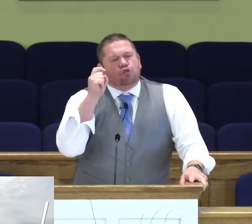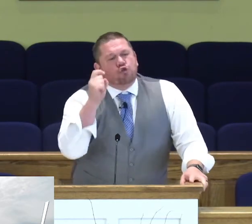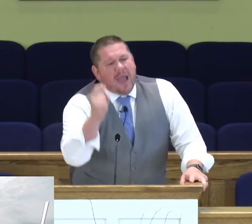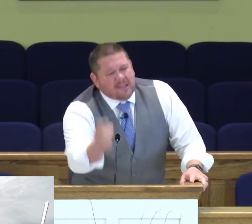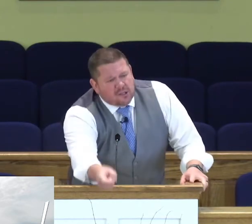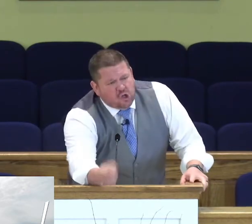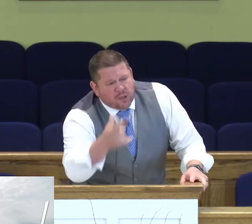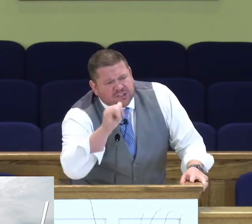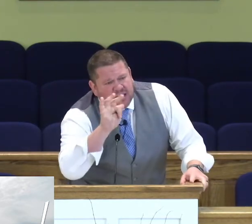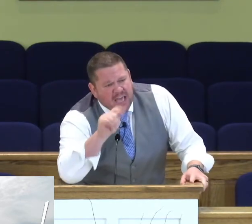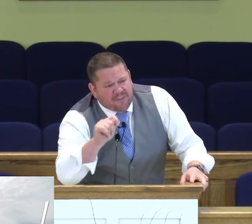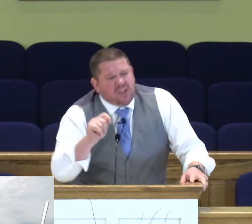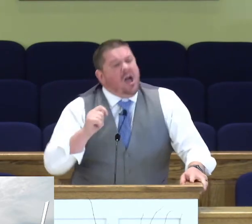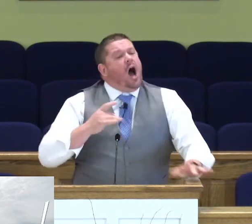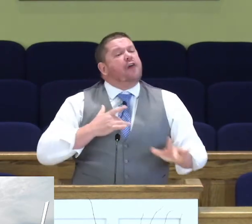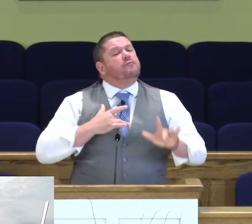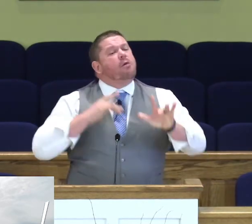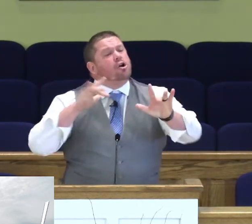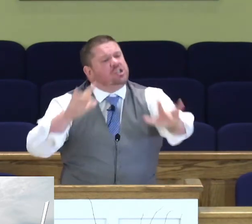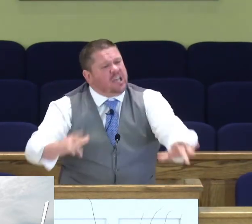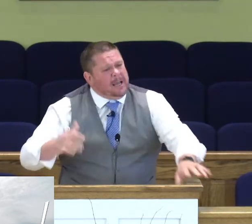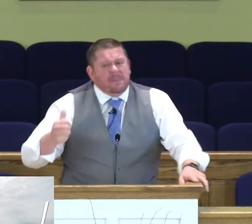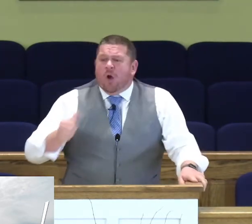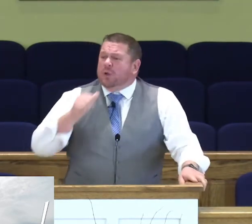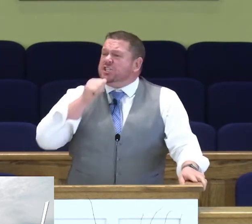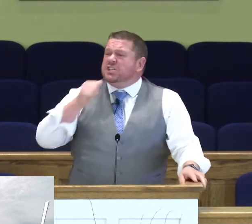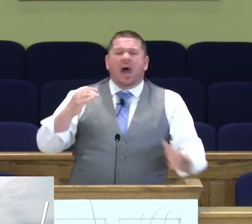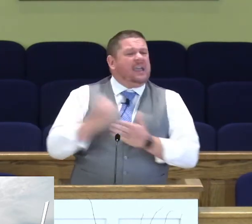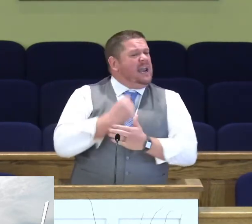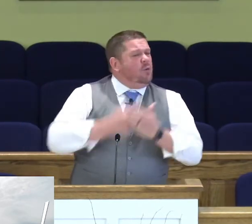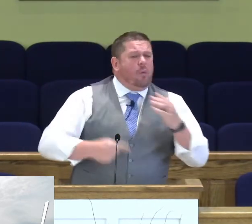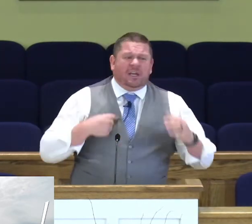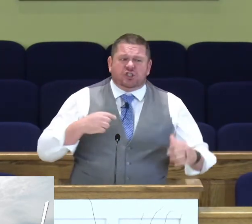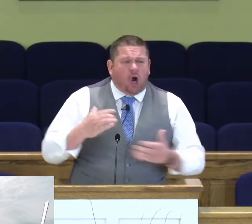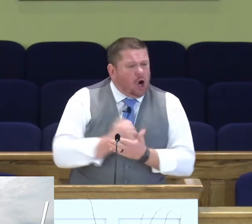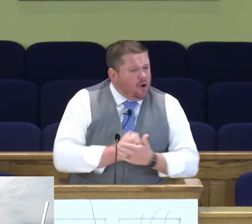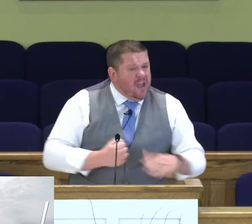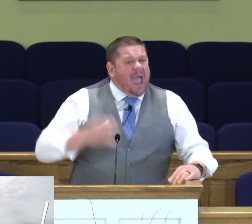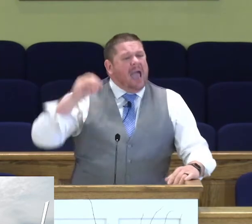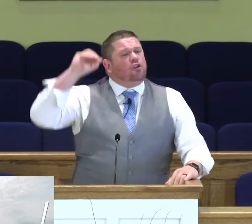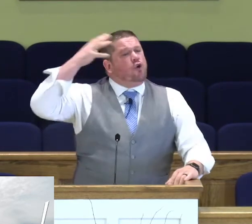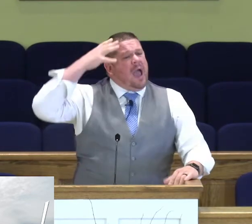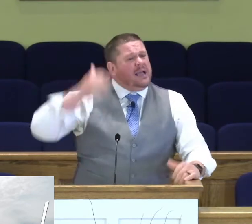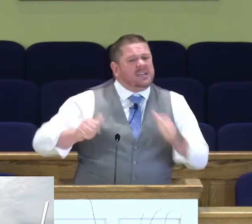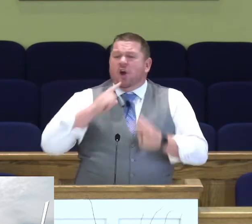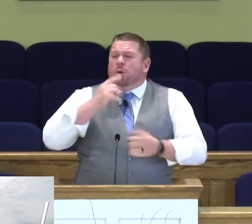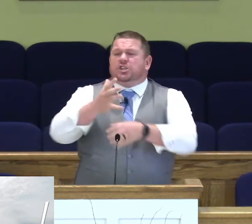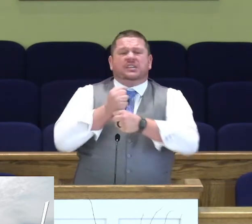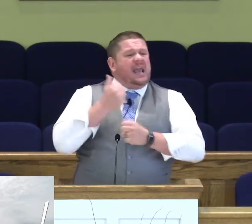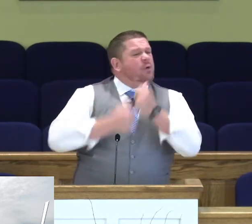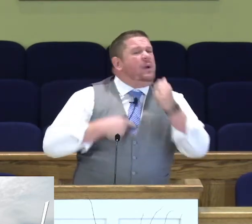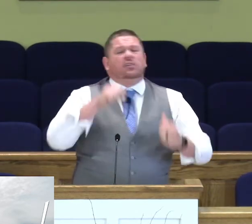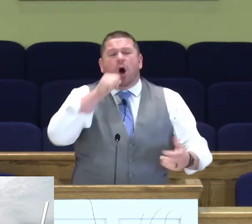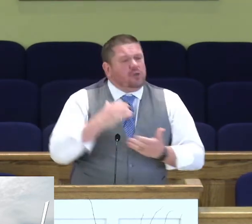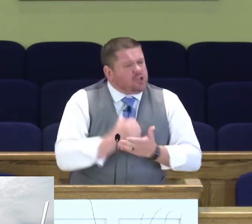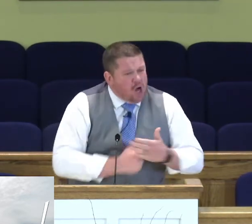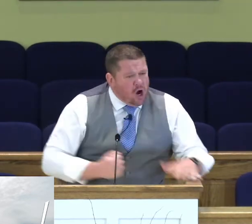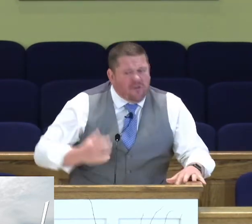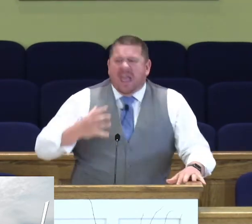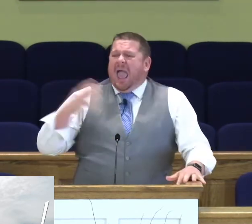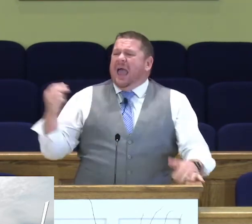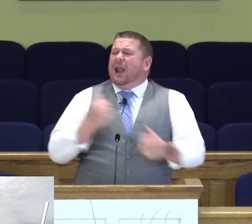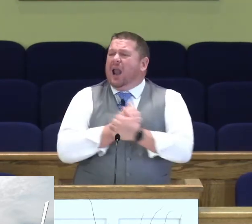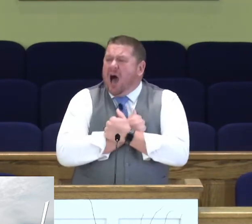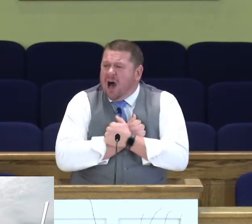and grant unto us the gift of mercy, which is not getting what we deserve, and grace, which is getting what we don't